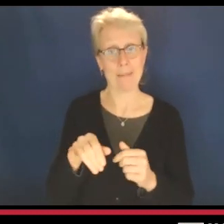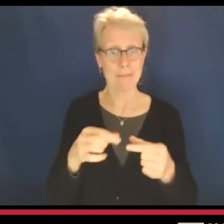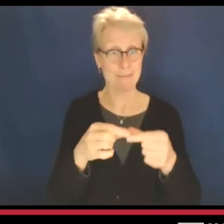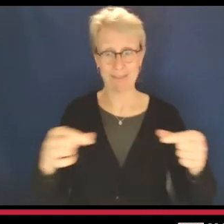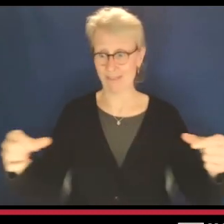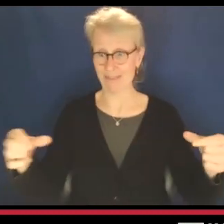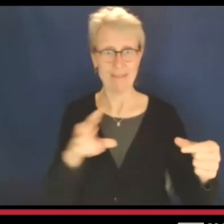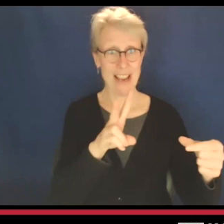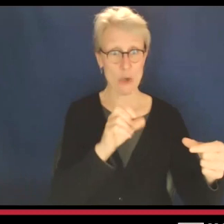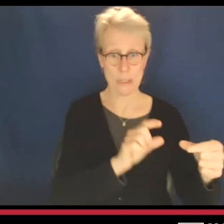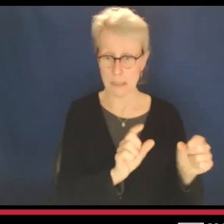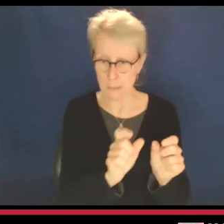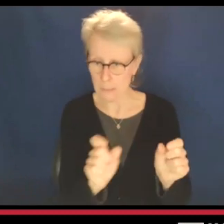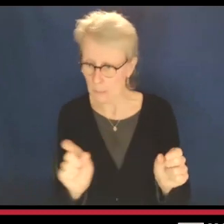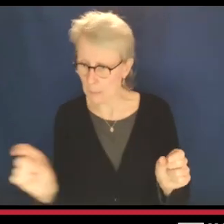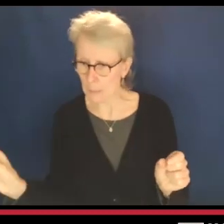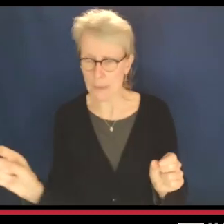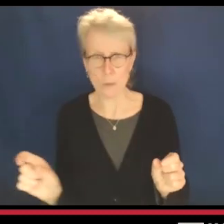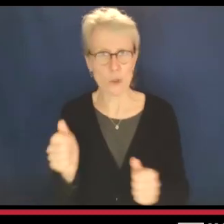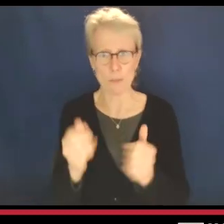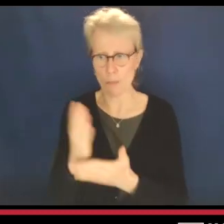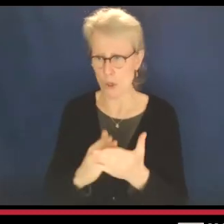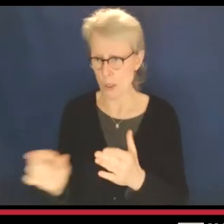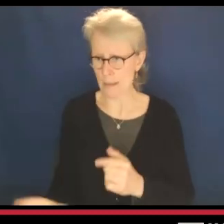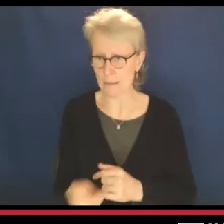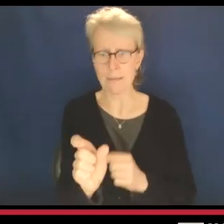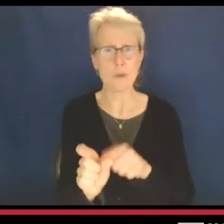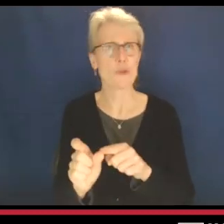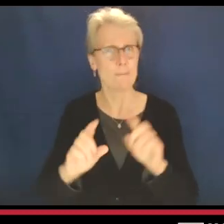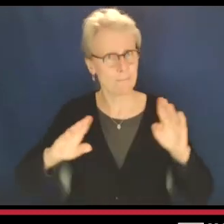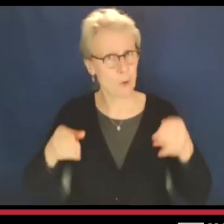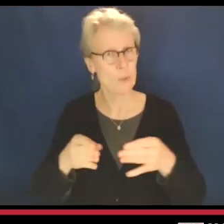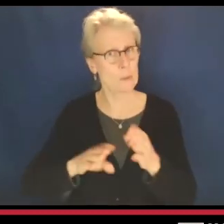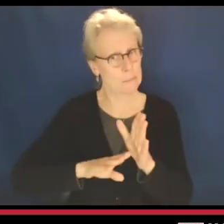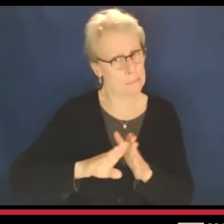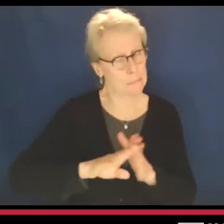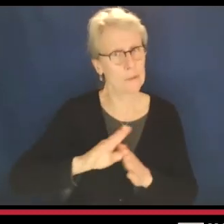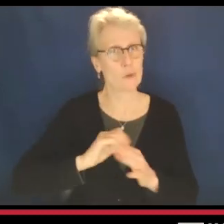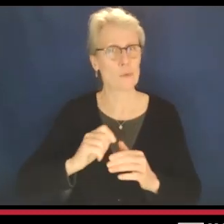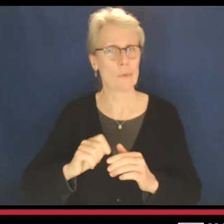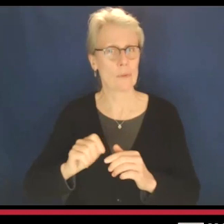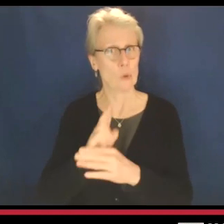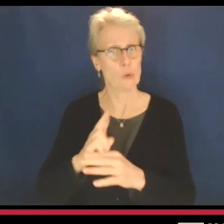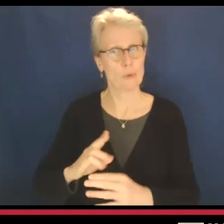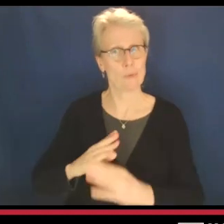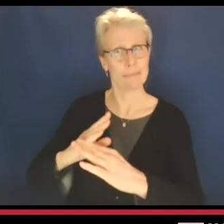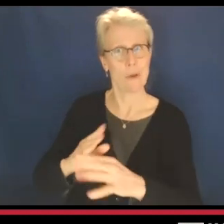relevant to immunizing people, and figure out what needs to be tweaked. So just using the raw spike protein